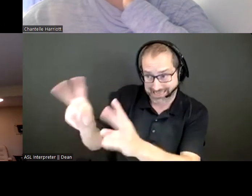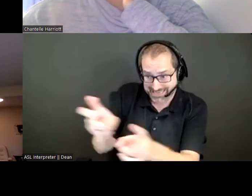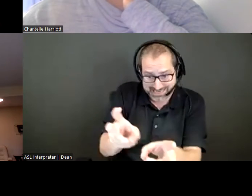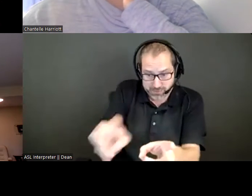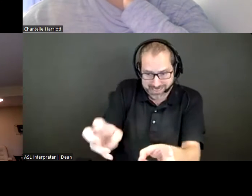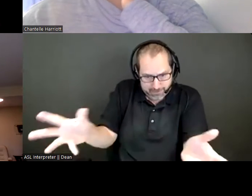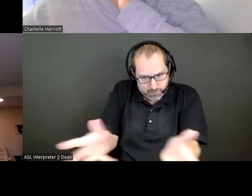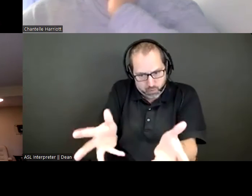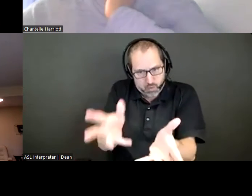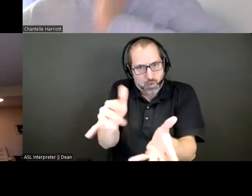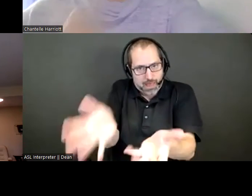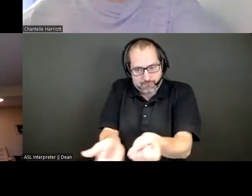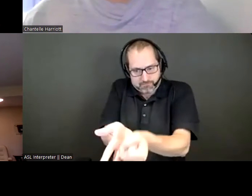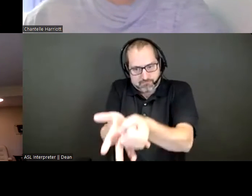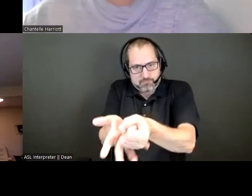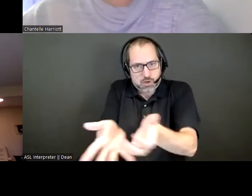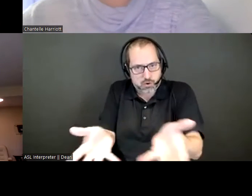magical